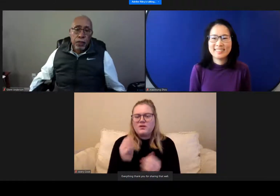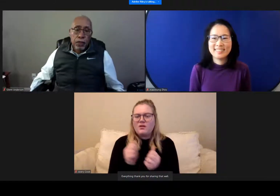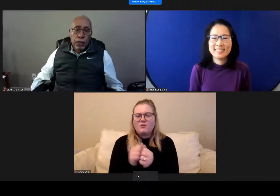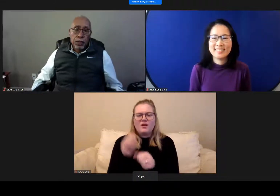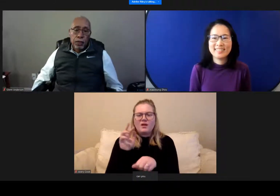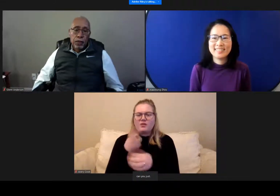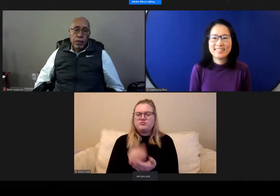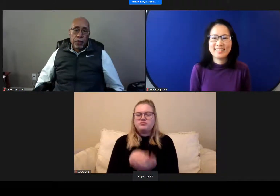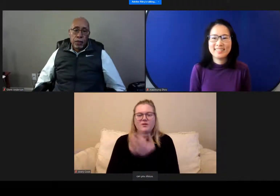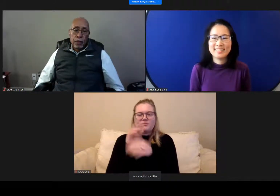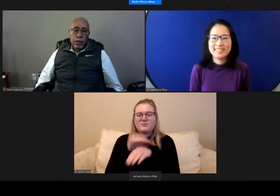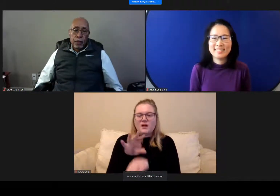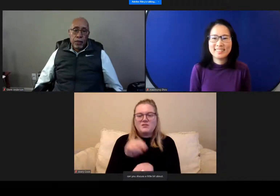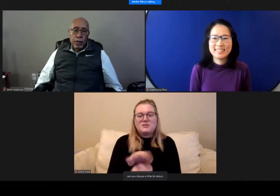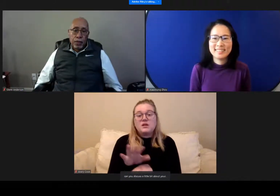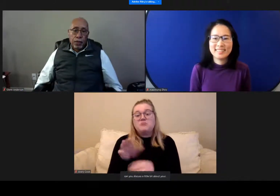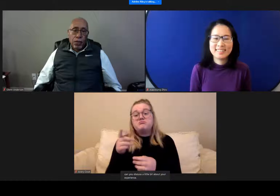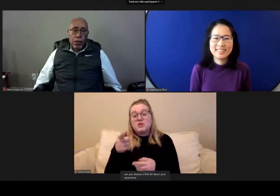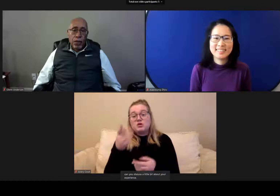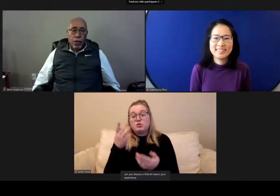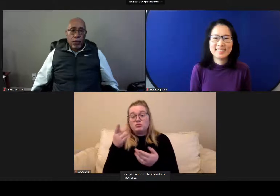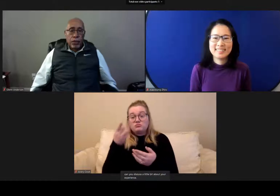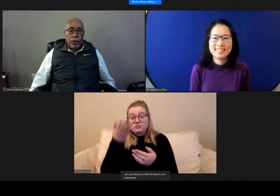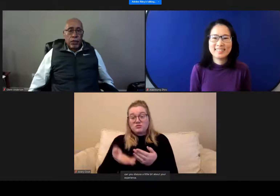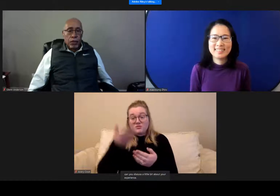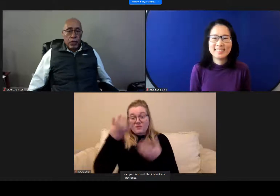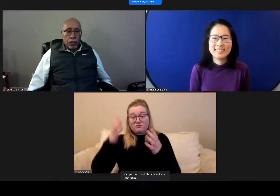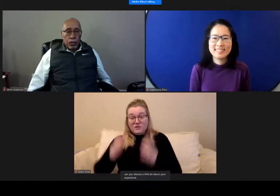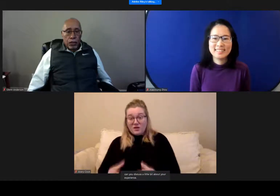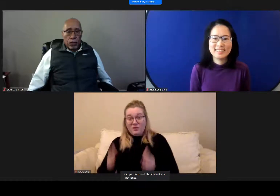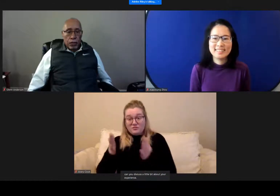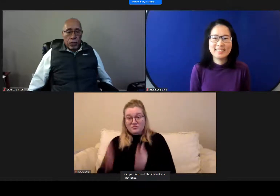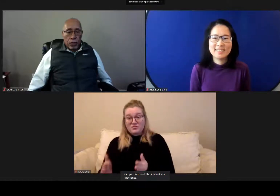Can you discuss a little bit about your experience